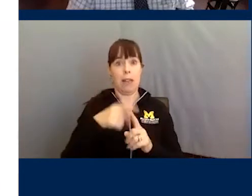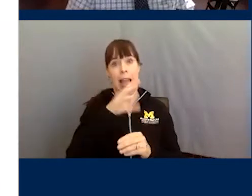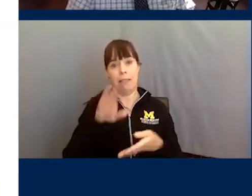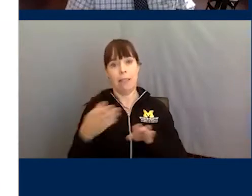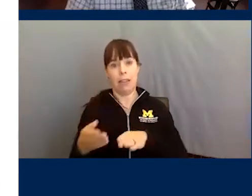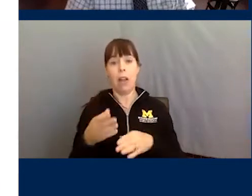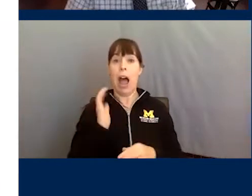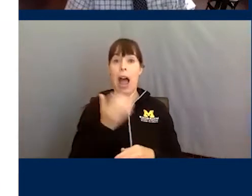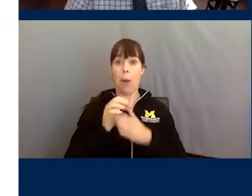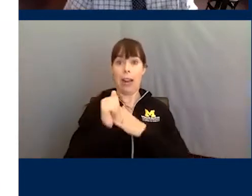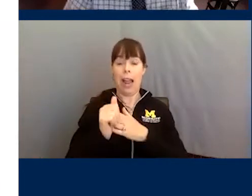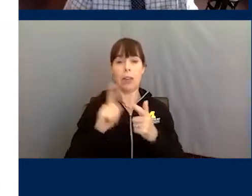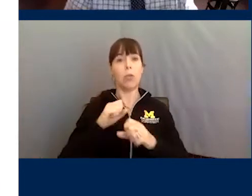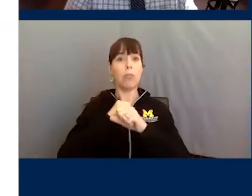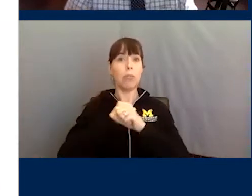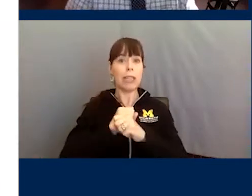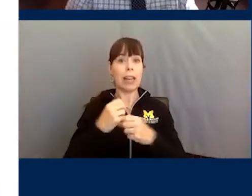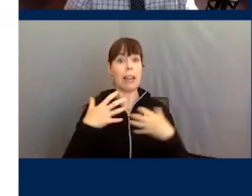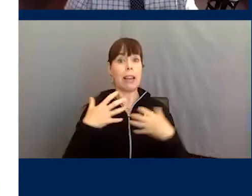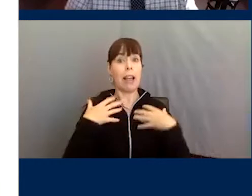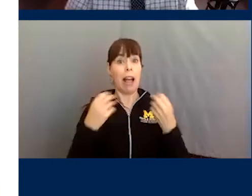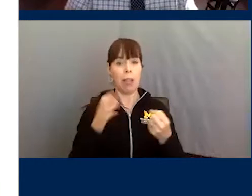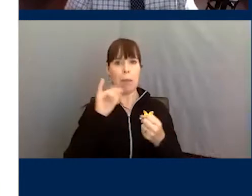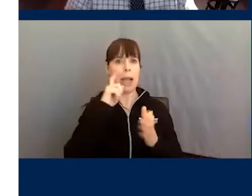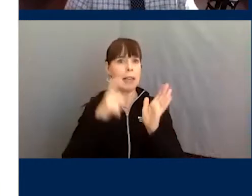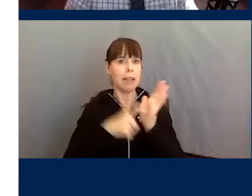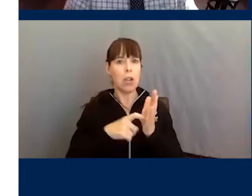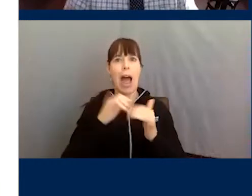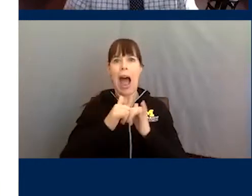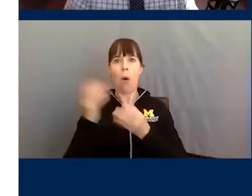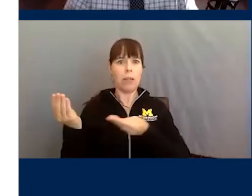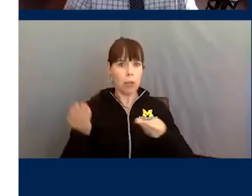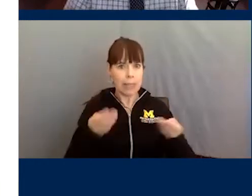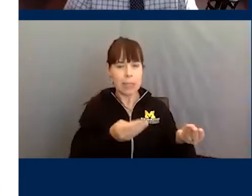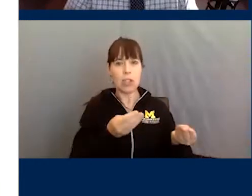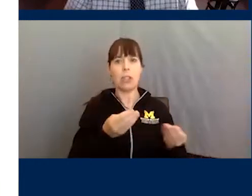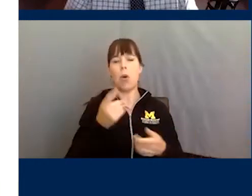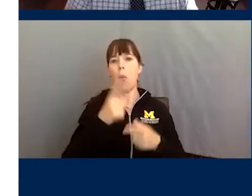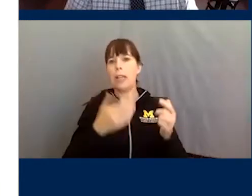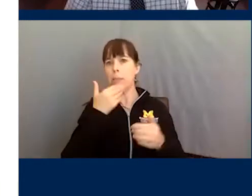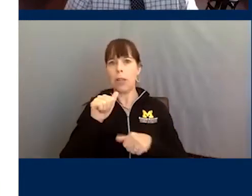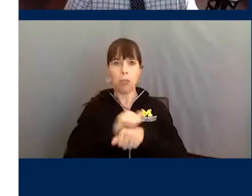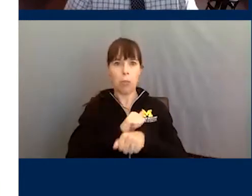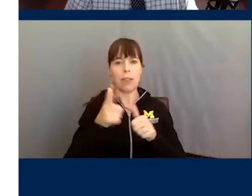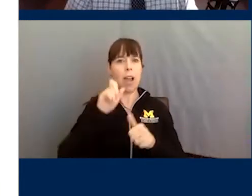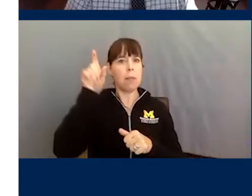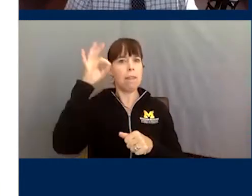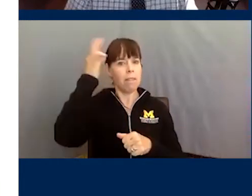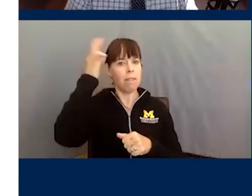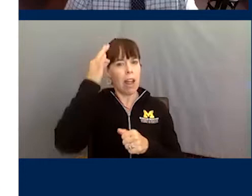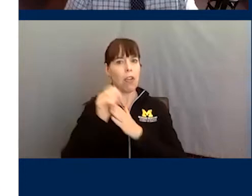public health by identifying and disrupting chains of transmission, draw on best practices from the federal guidelines and our